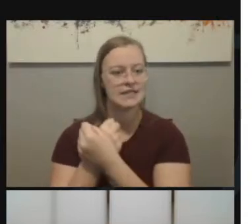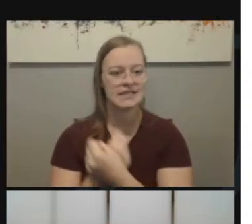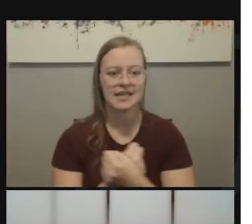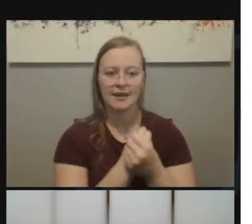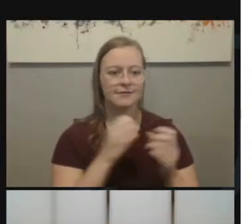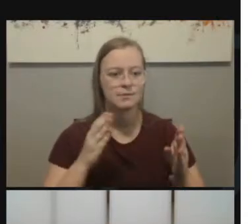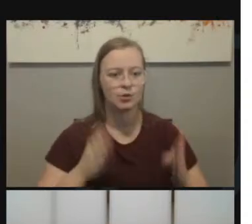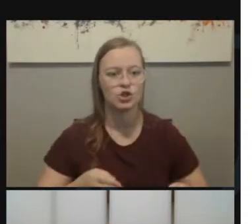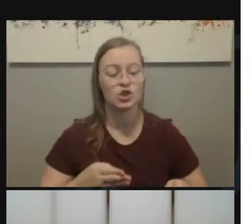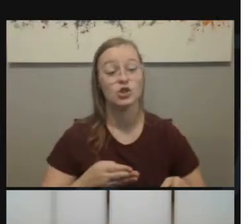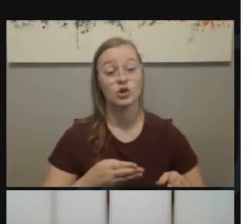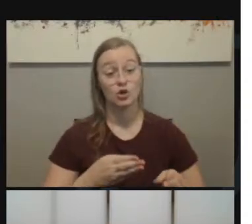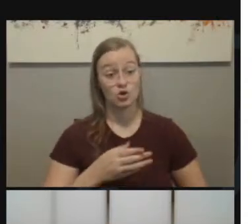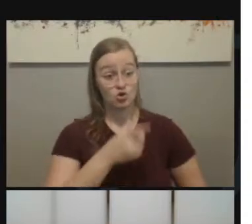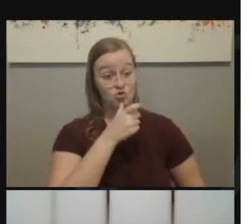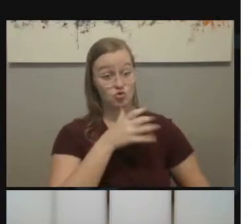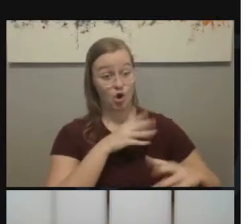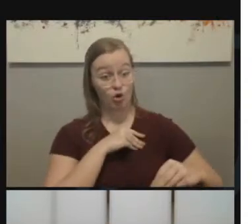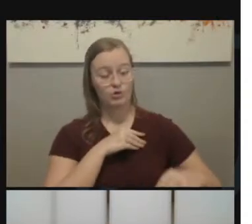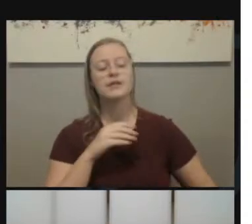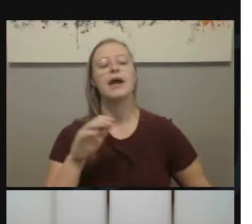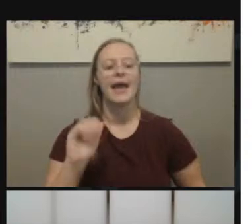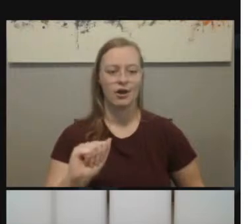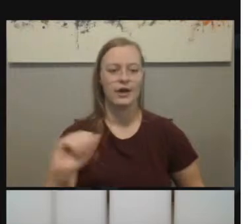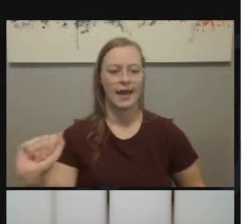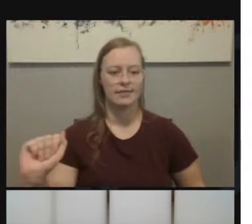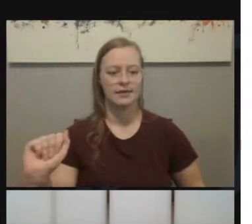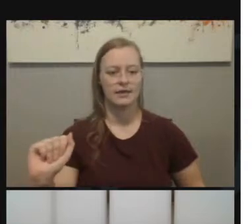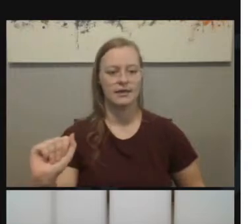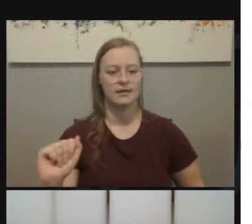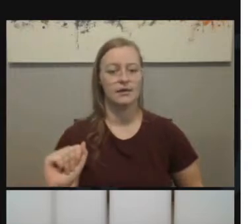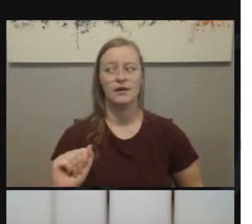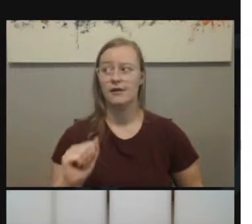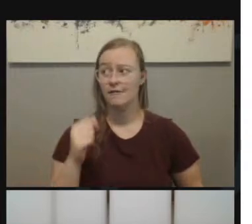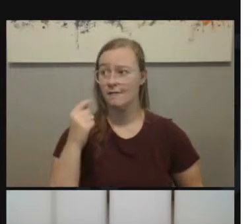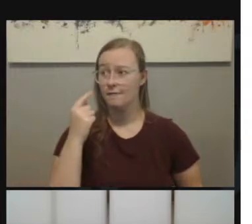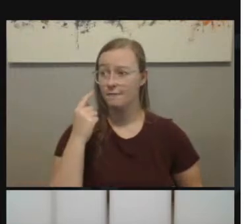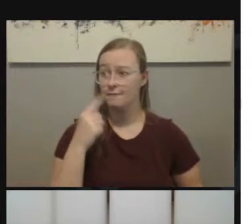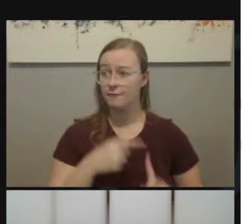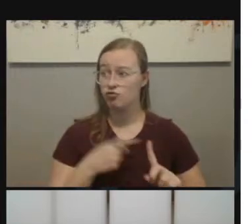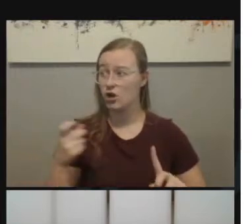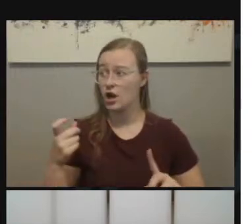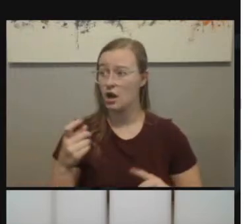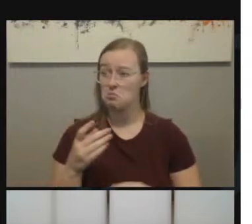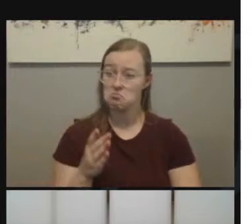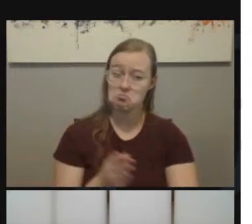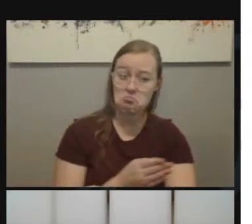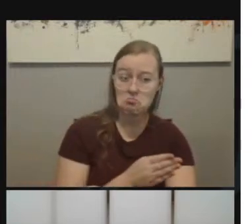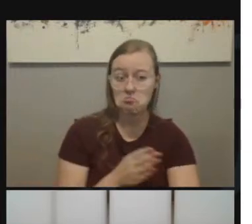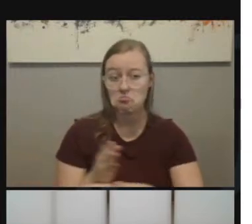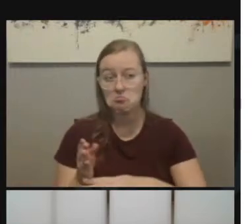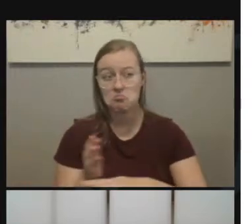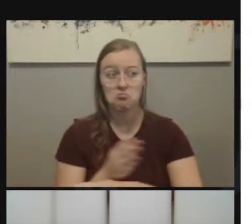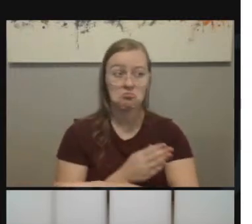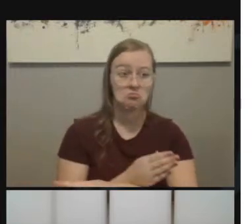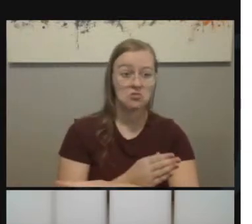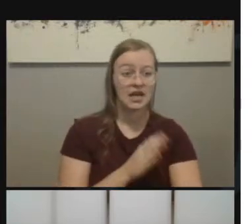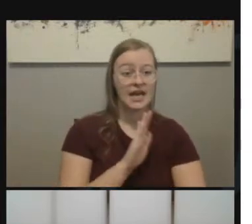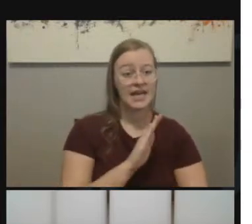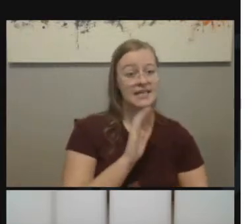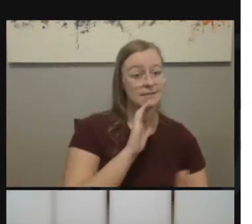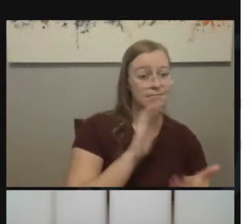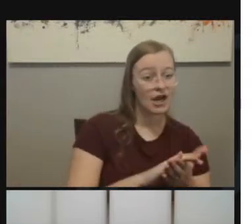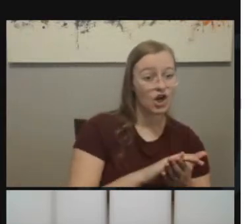person owned by Aaron Anthony over the period running basically from his marriage